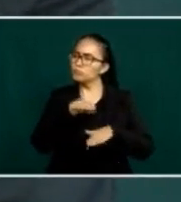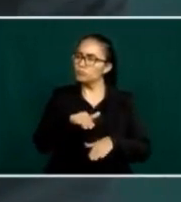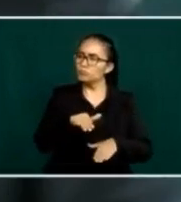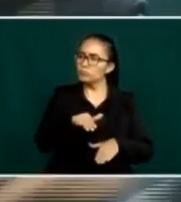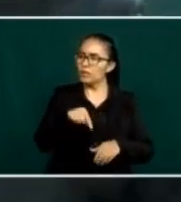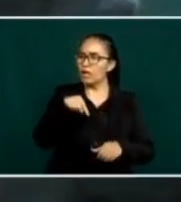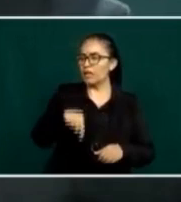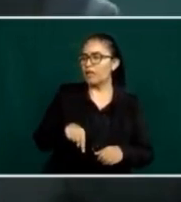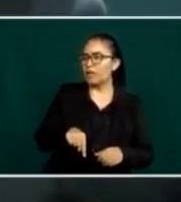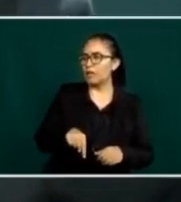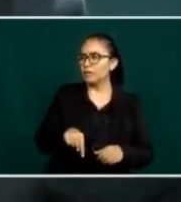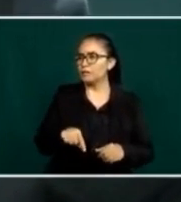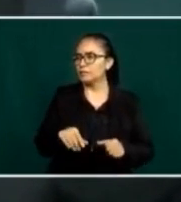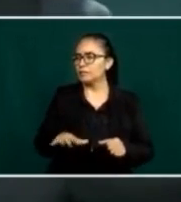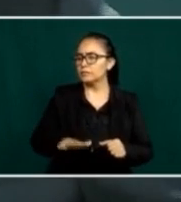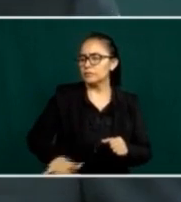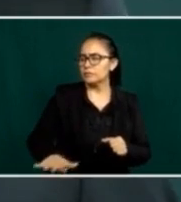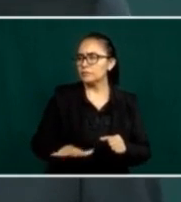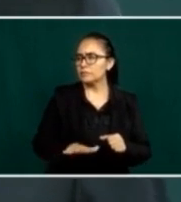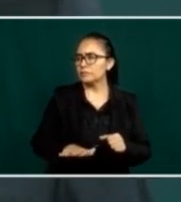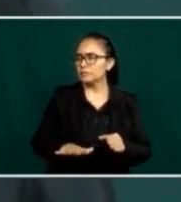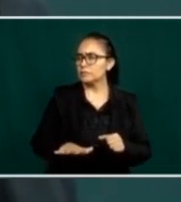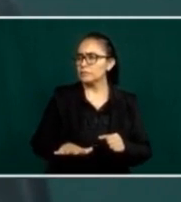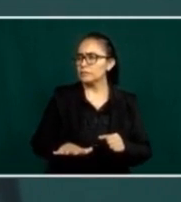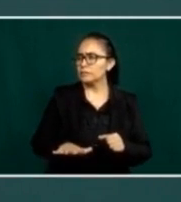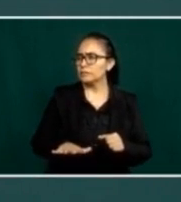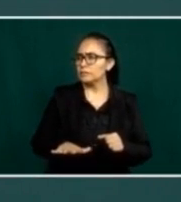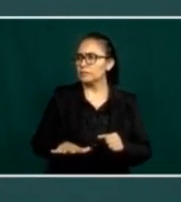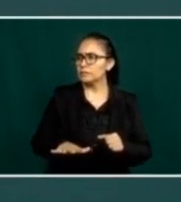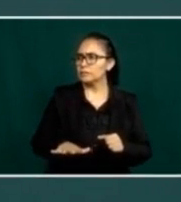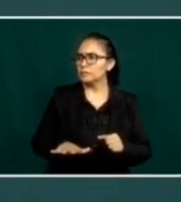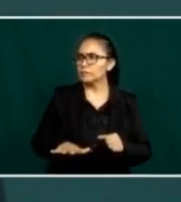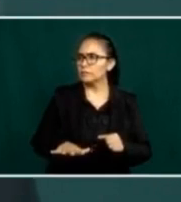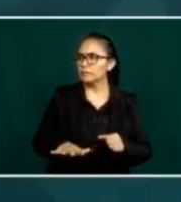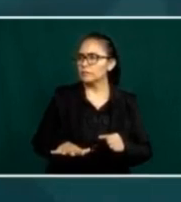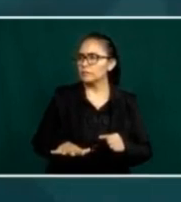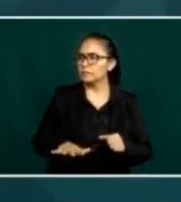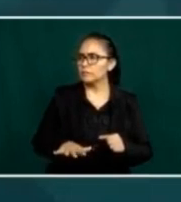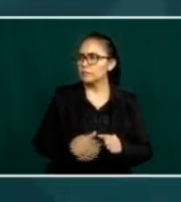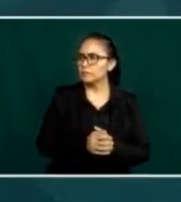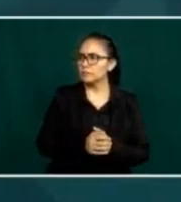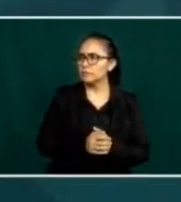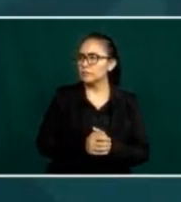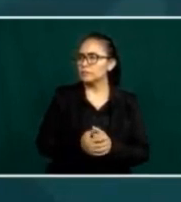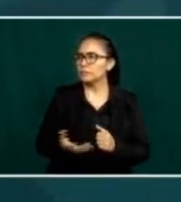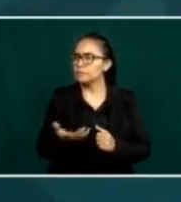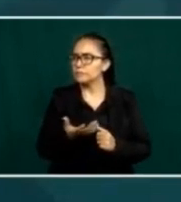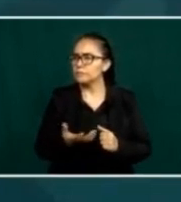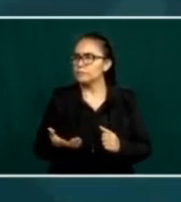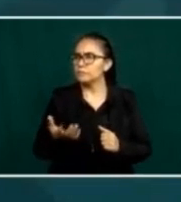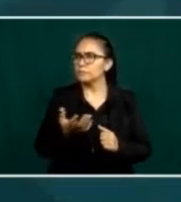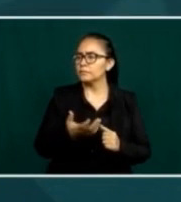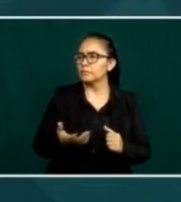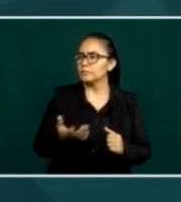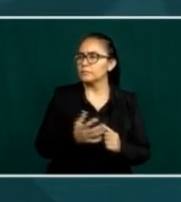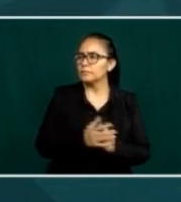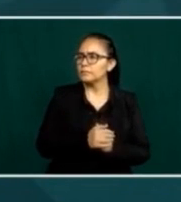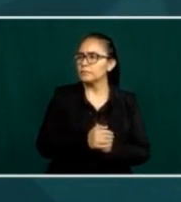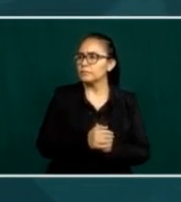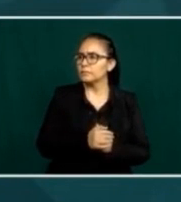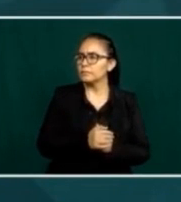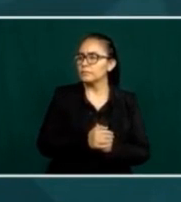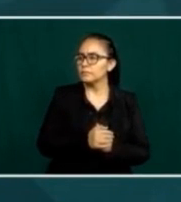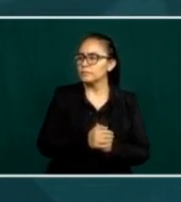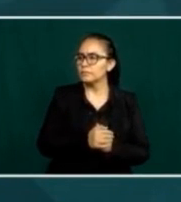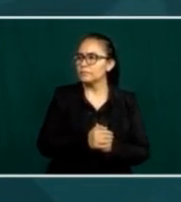aquí, comes out in the American, se reproduce, and so they say it on the American, and